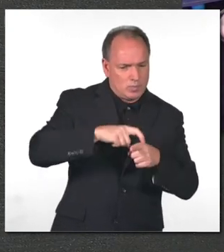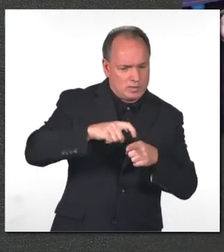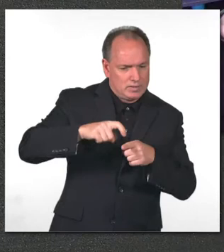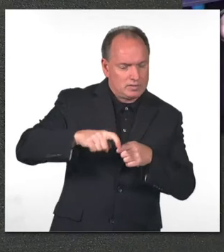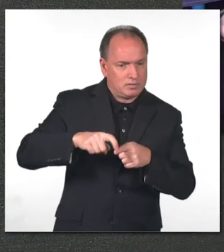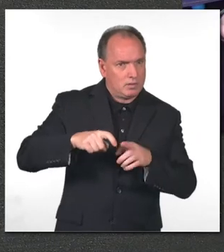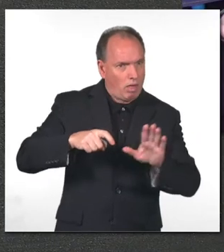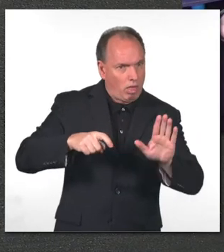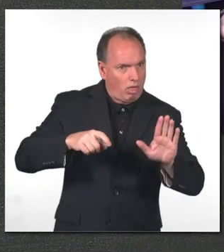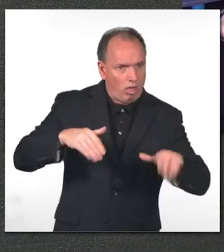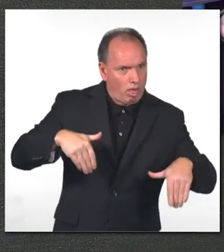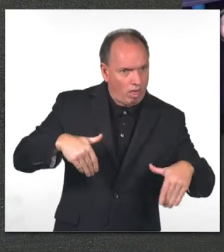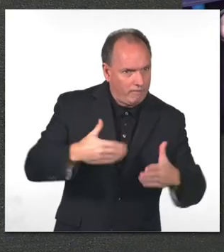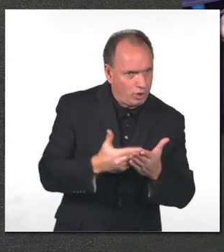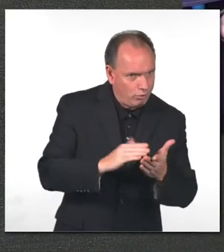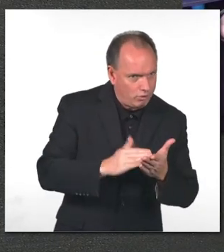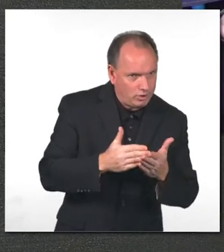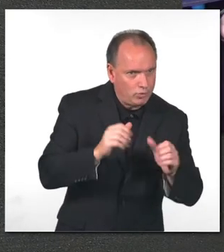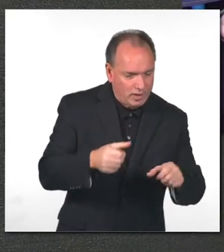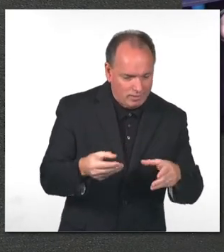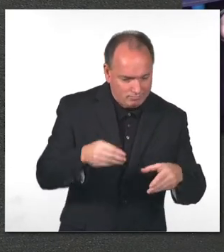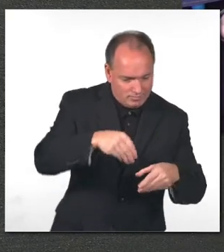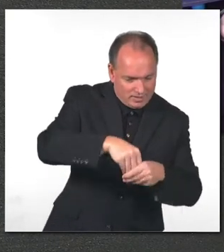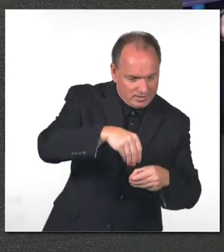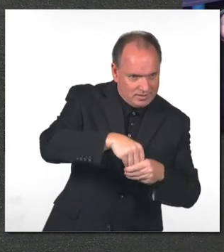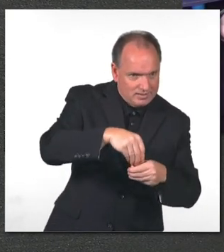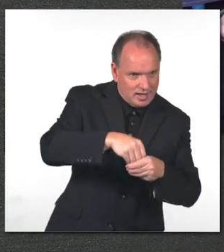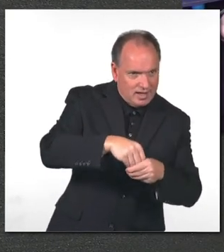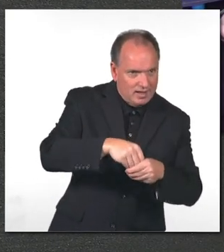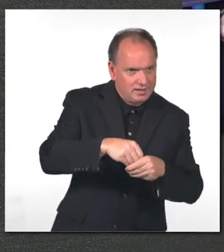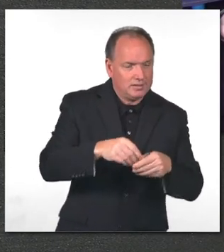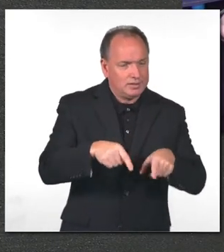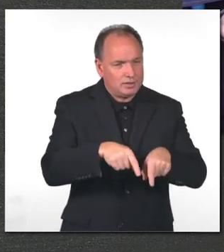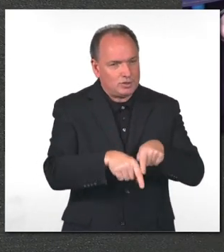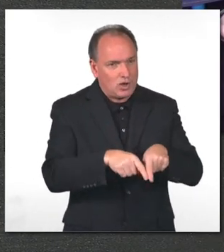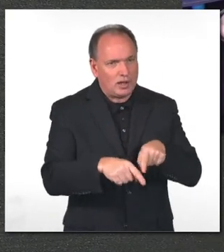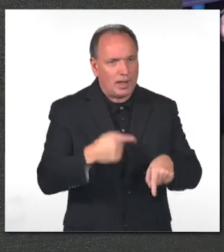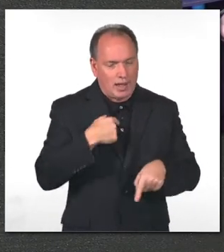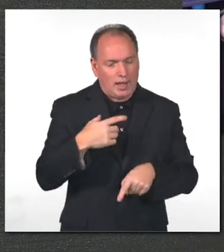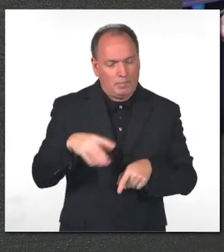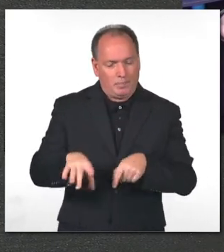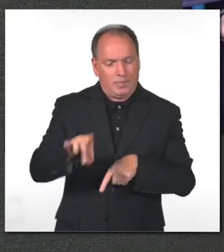so that you can fill the sock with them. I chose some white rice.